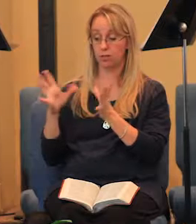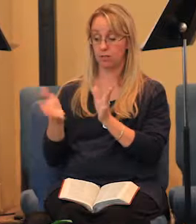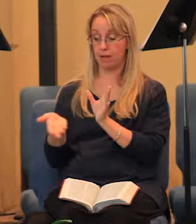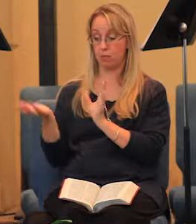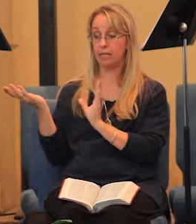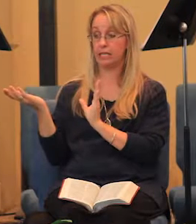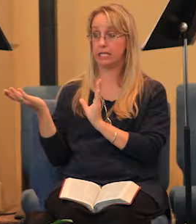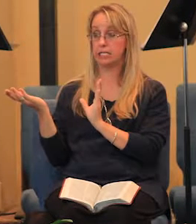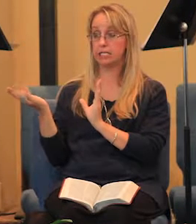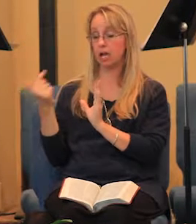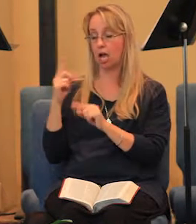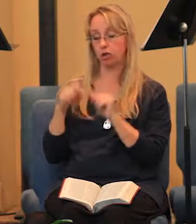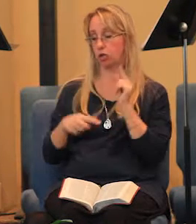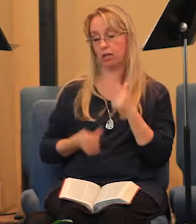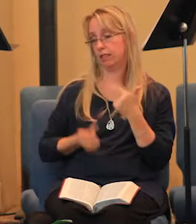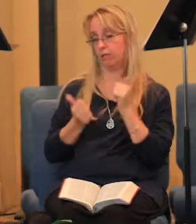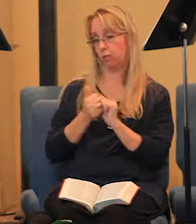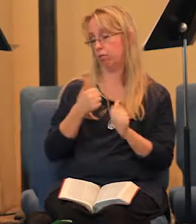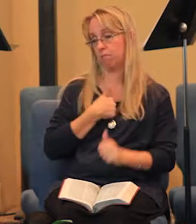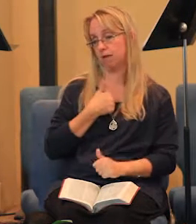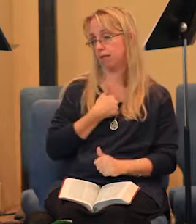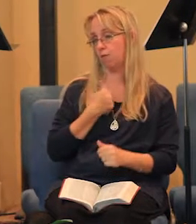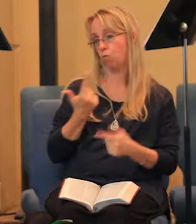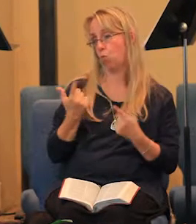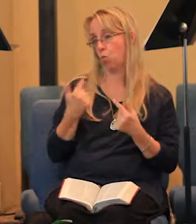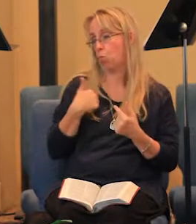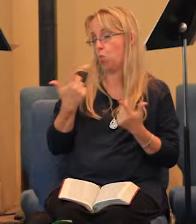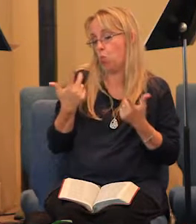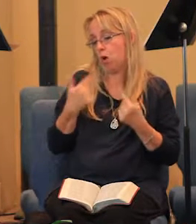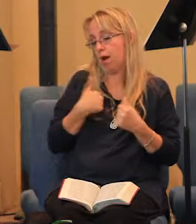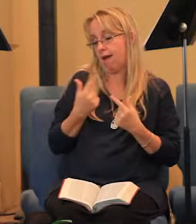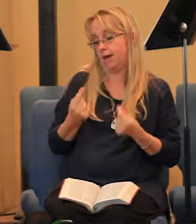myself because of what I've done.